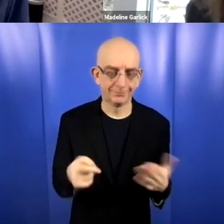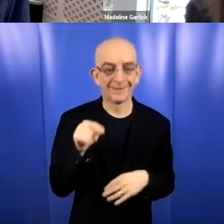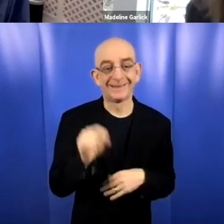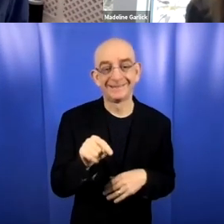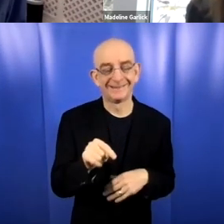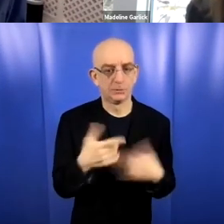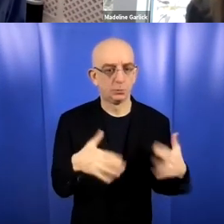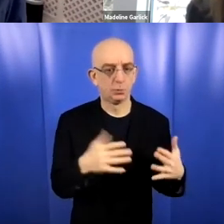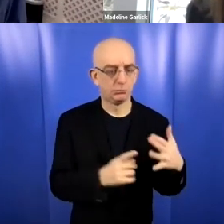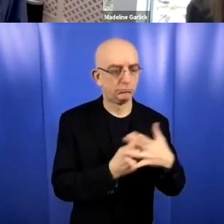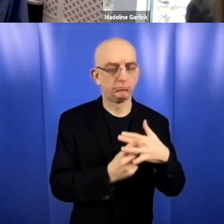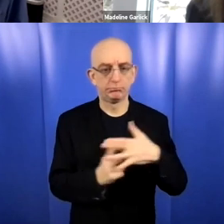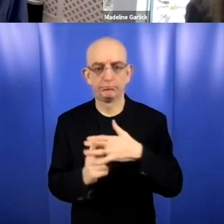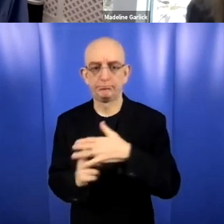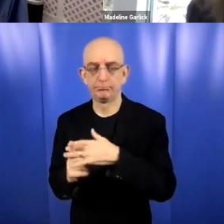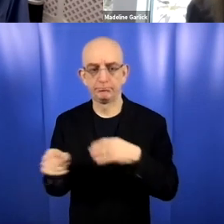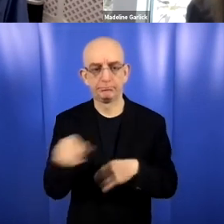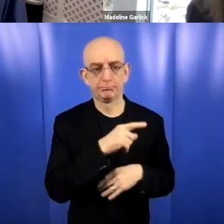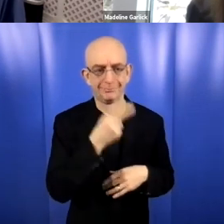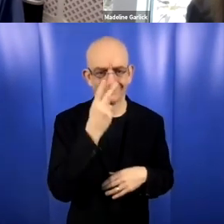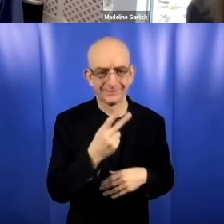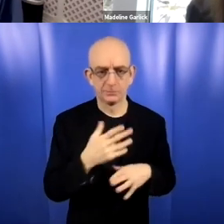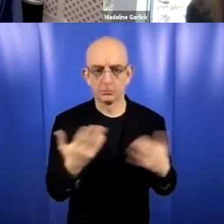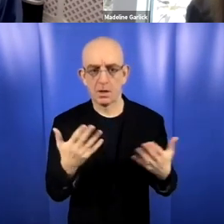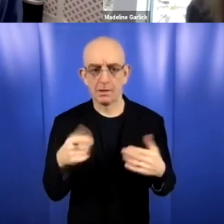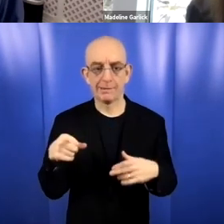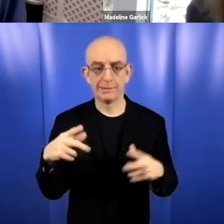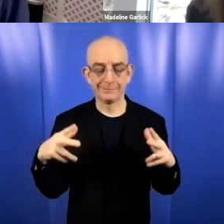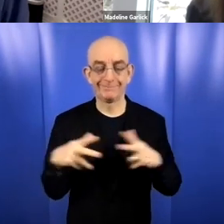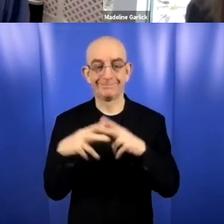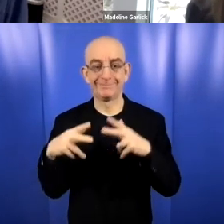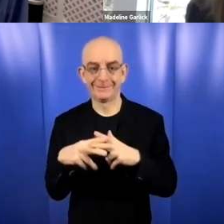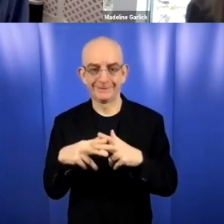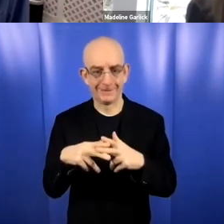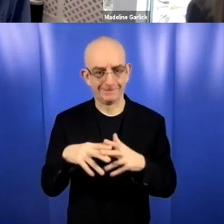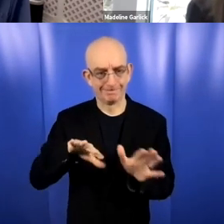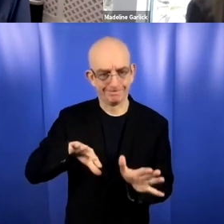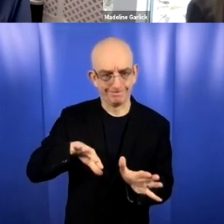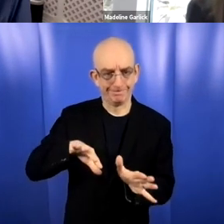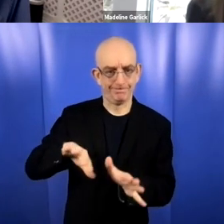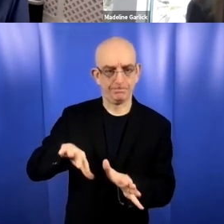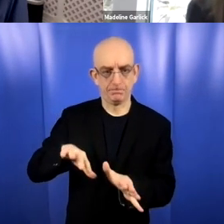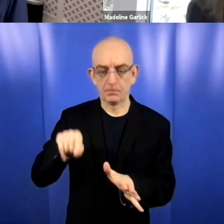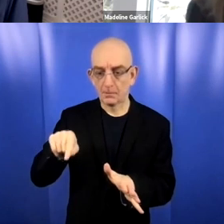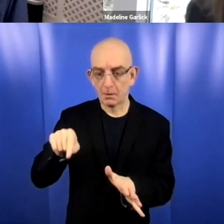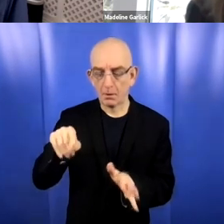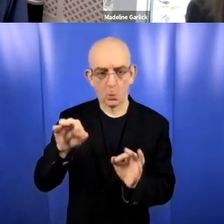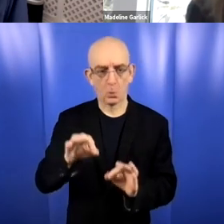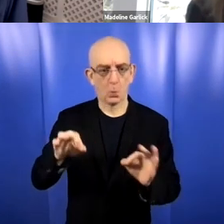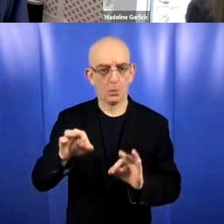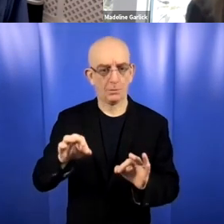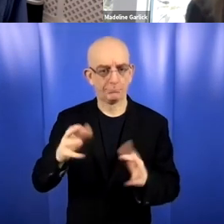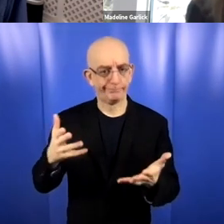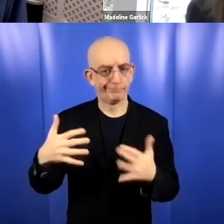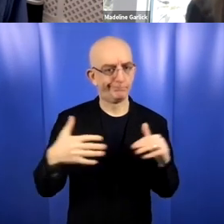those not taking part in the conflict itself. As many people have said, there